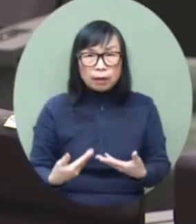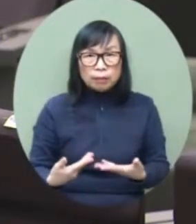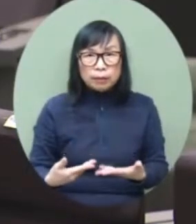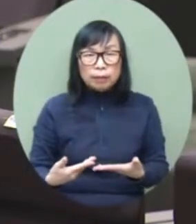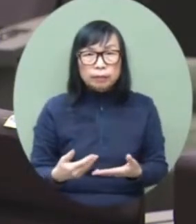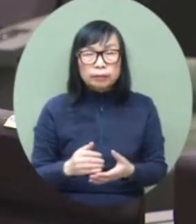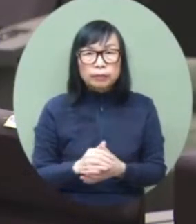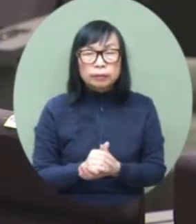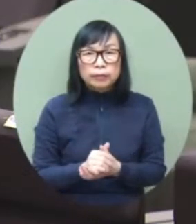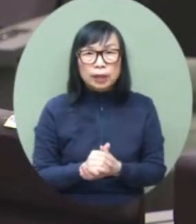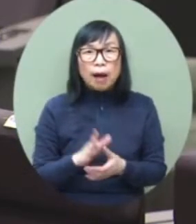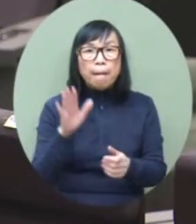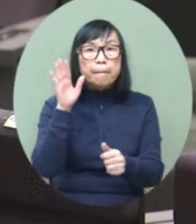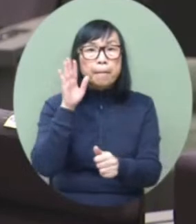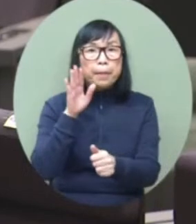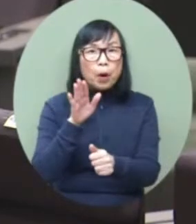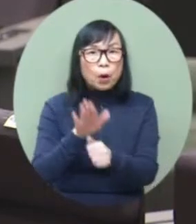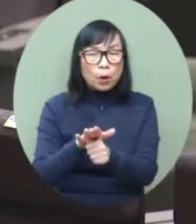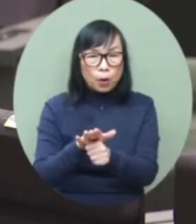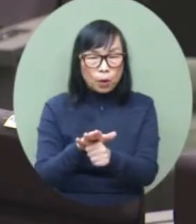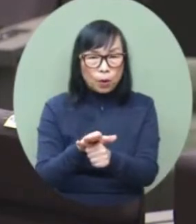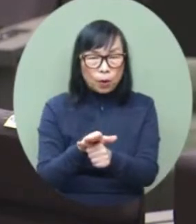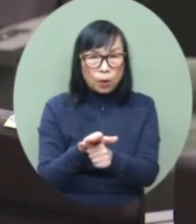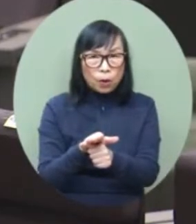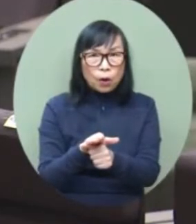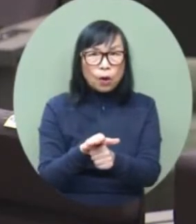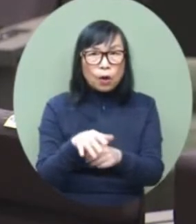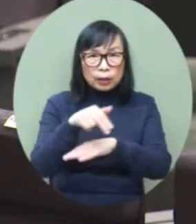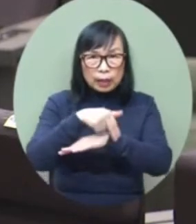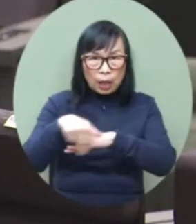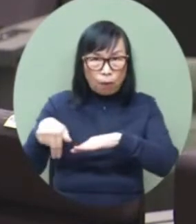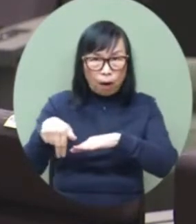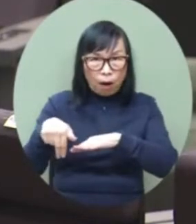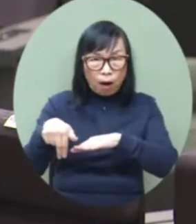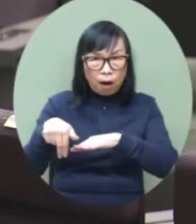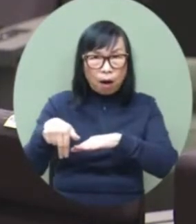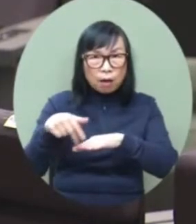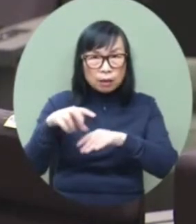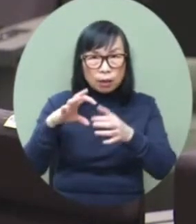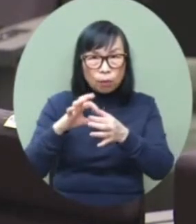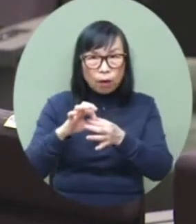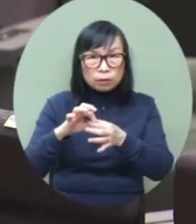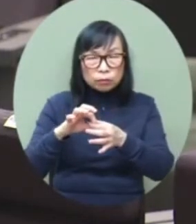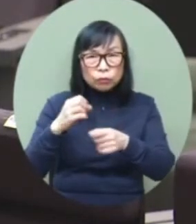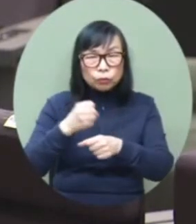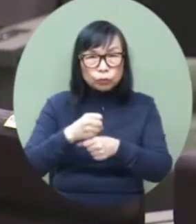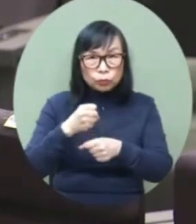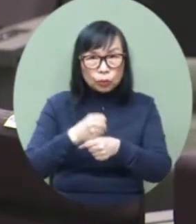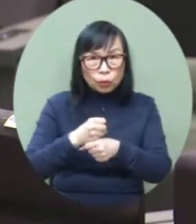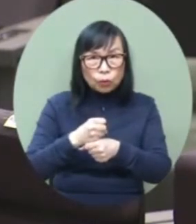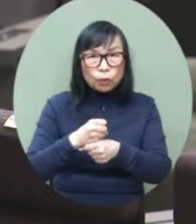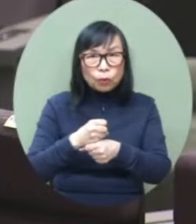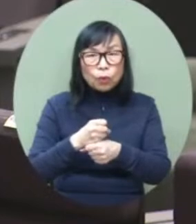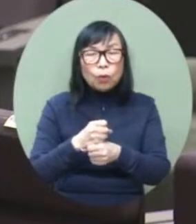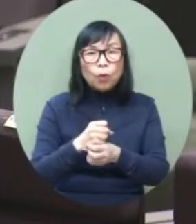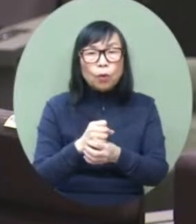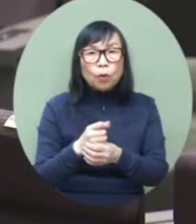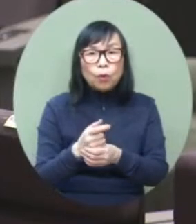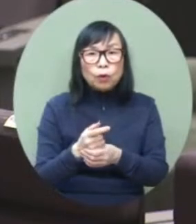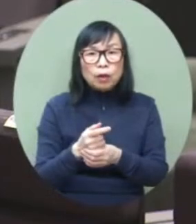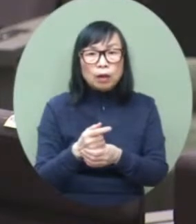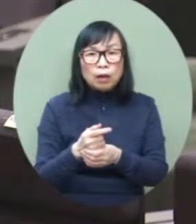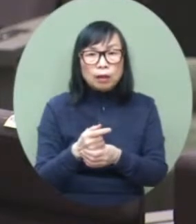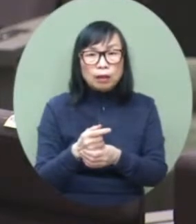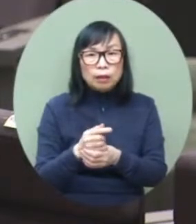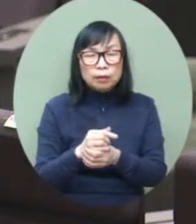to coordinate the effort to assist Hong Kong in the fight against the outbreak.